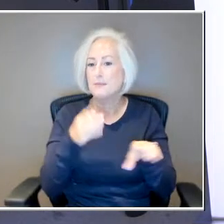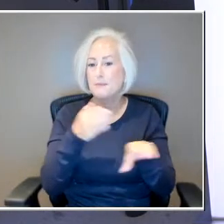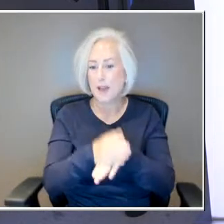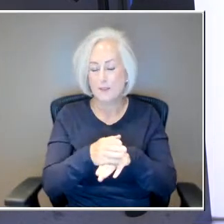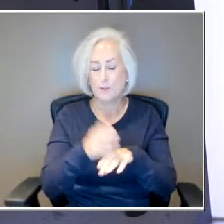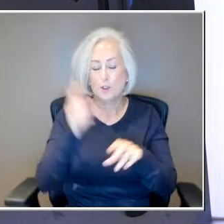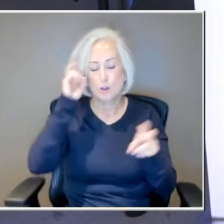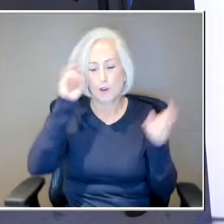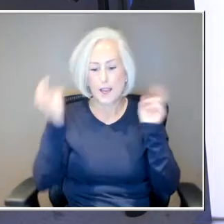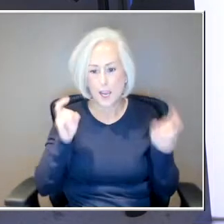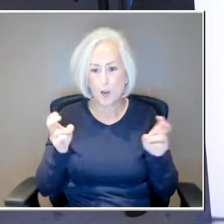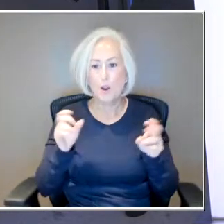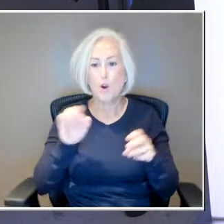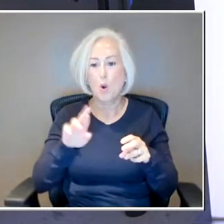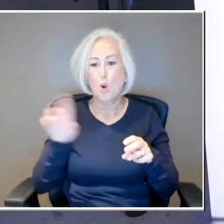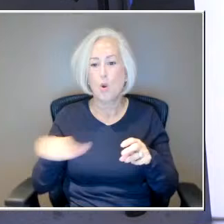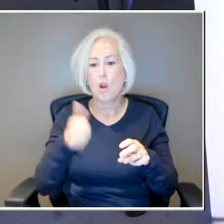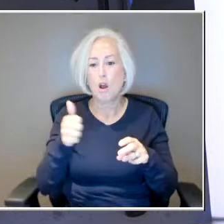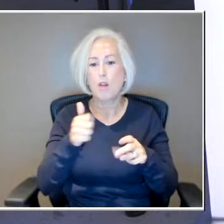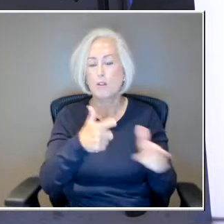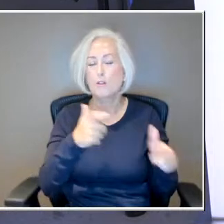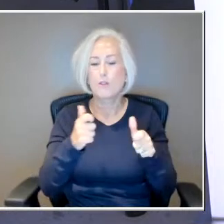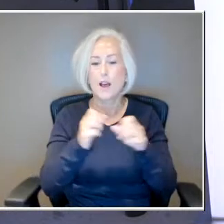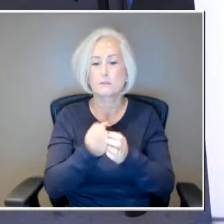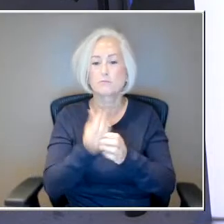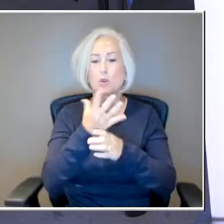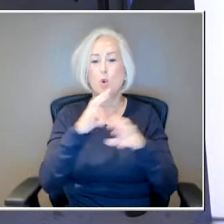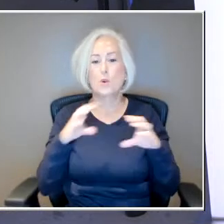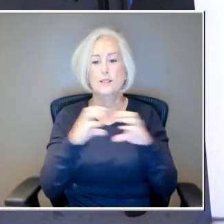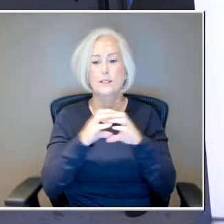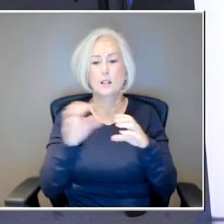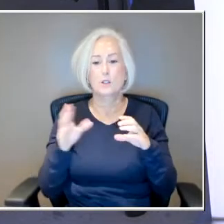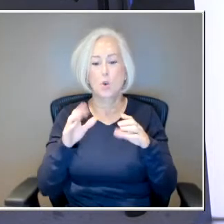they reproduce in a way that chemo doesn't interfere with it?